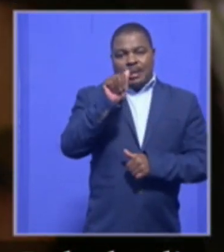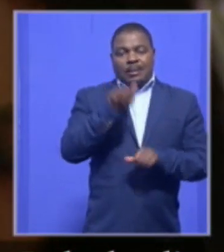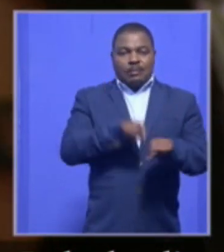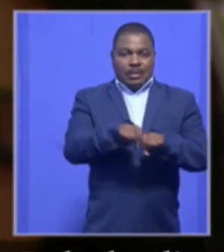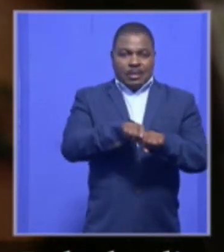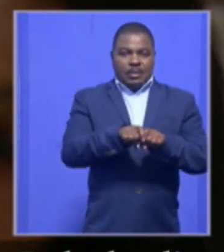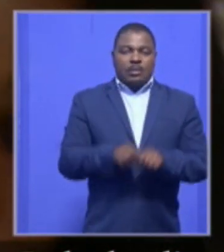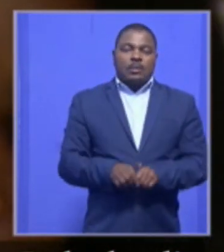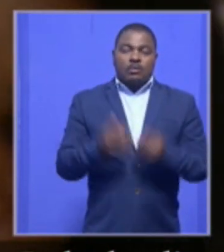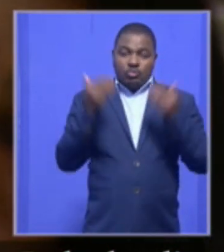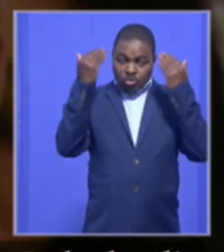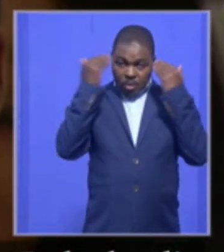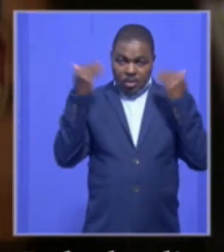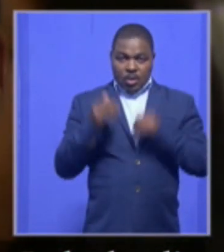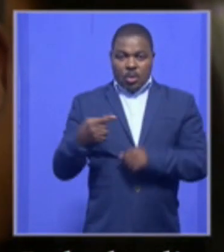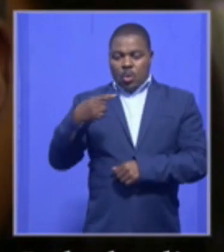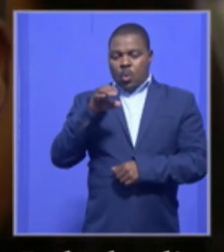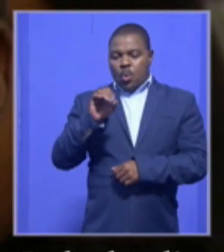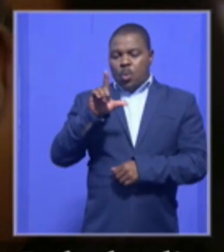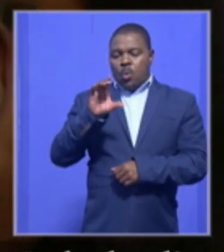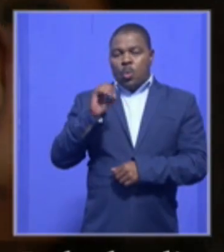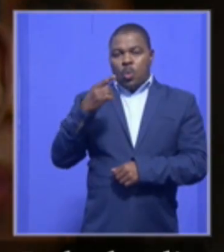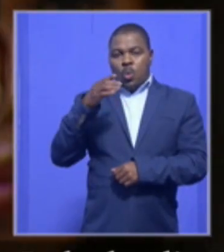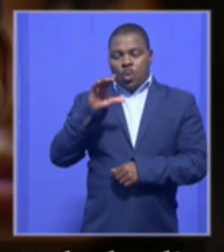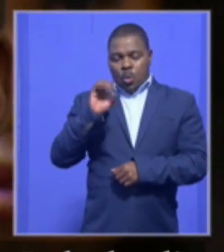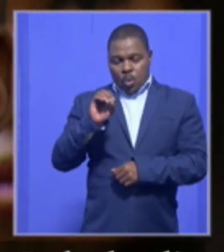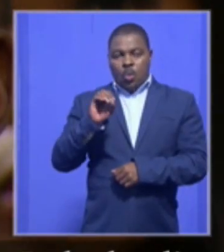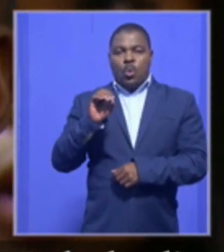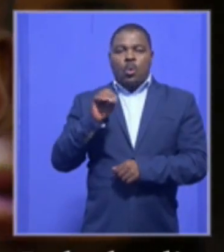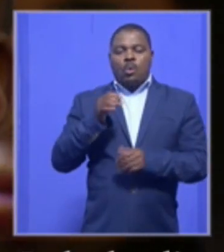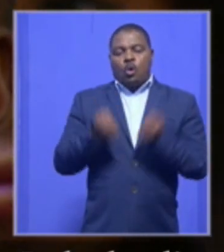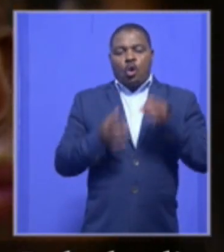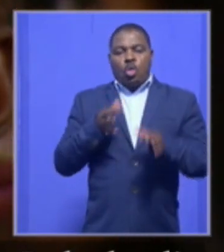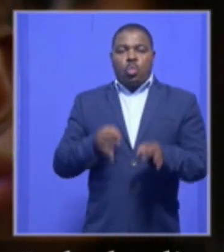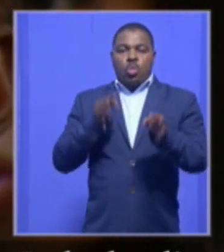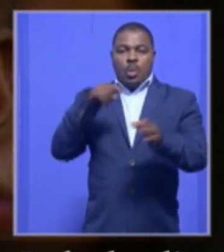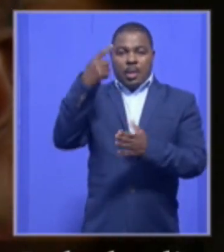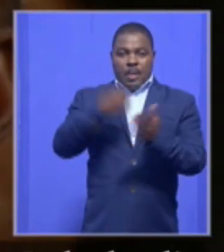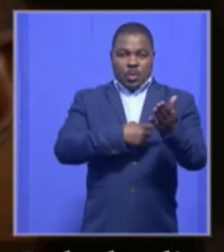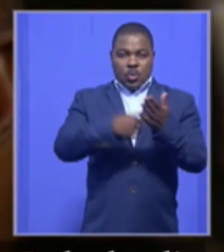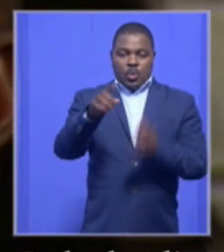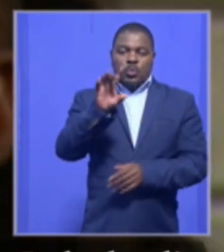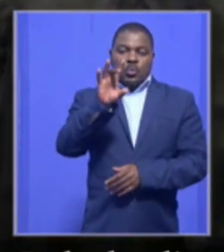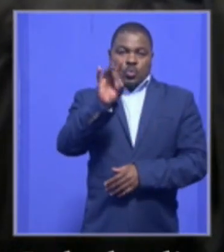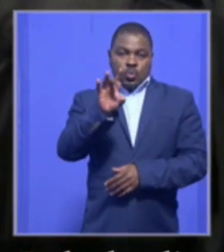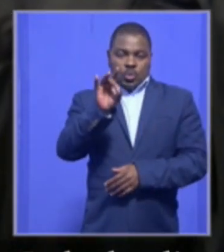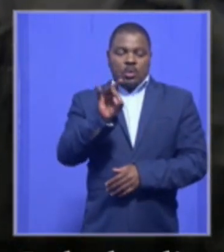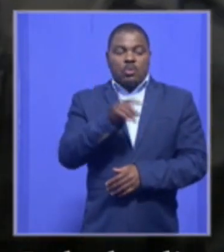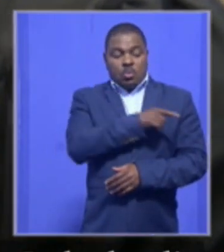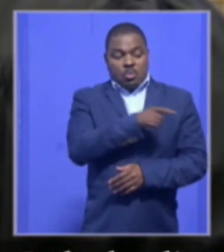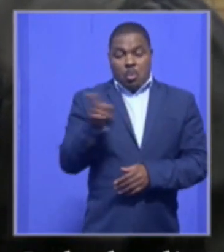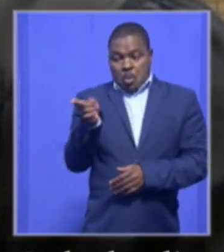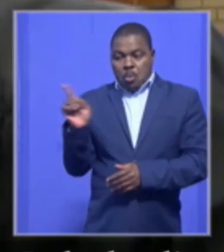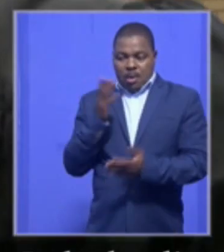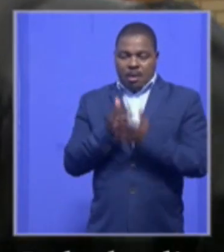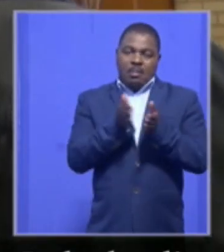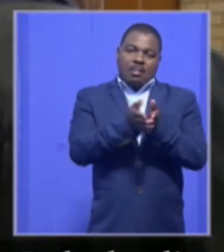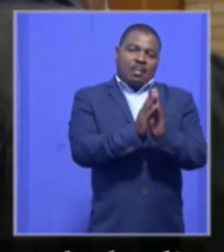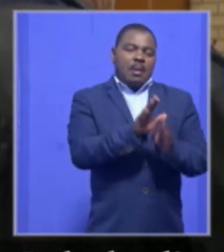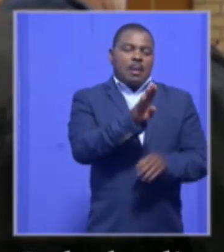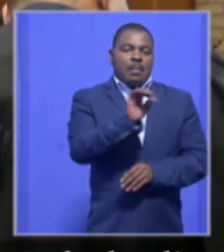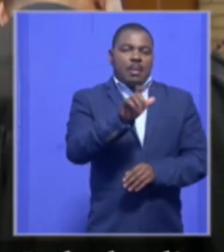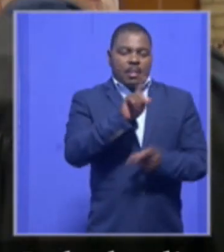Magistrata Solomon Gololo o šutišitše molato wo go ya go la bobedi la bekeng yeo e tlago go dira kgopelo ya beila le go